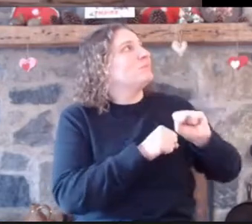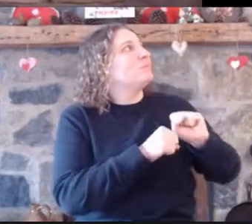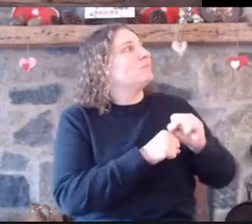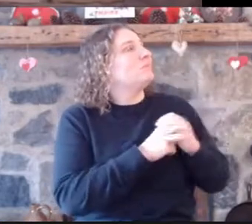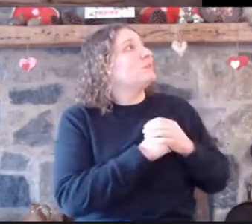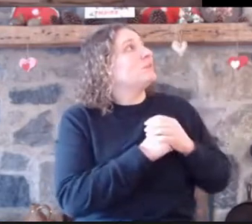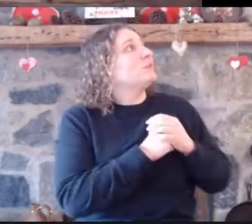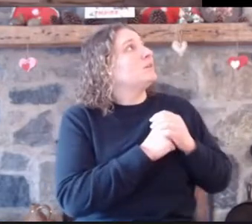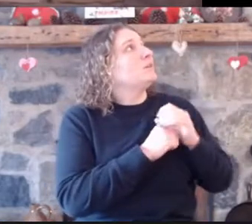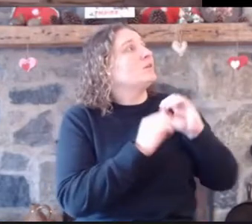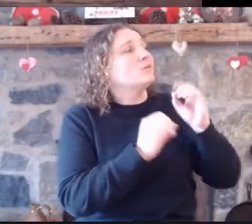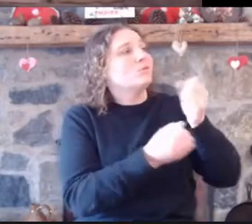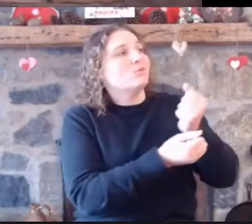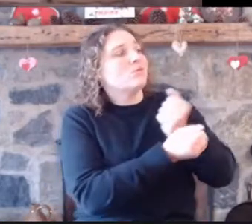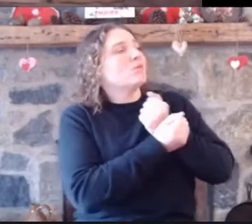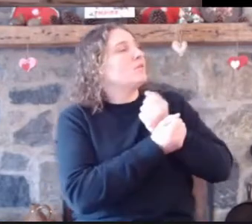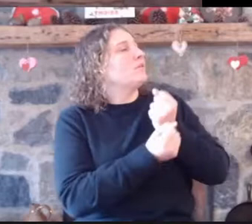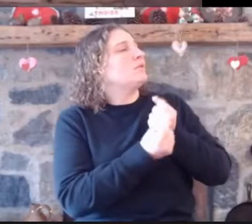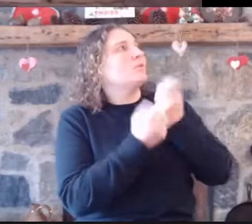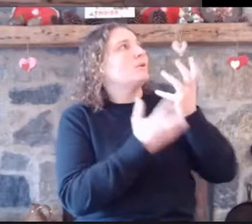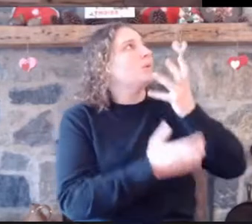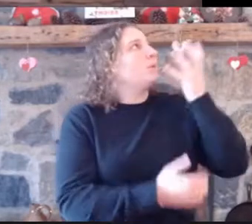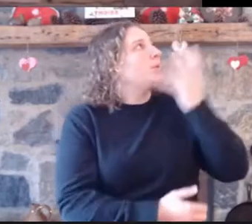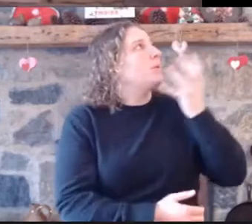No one has ever loved us like that.